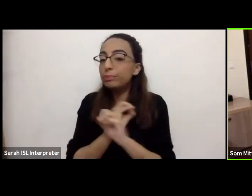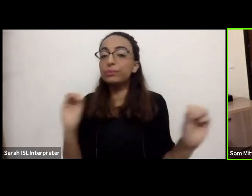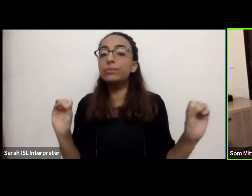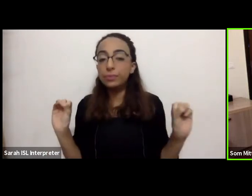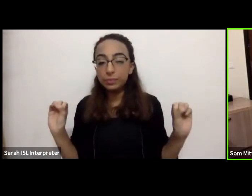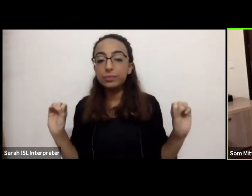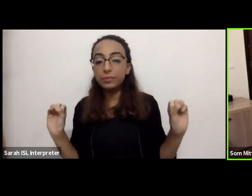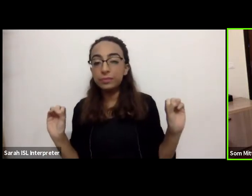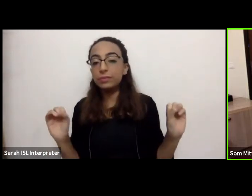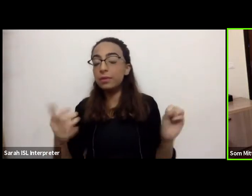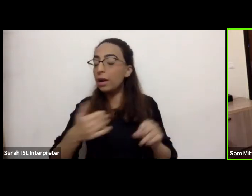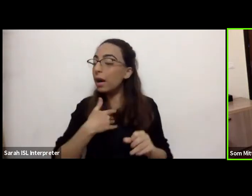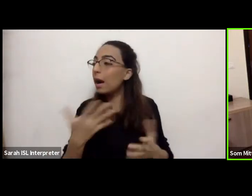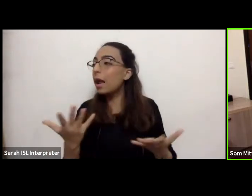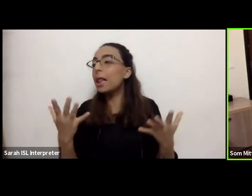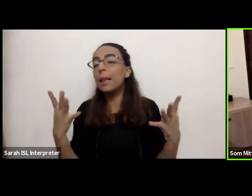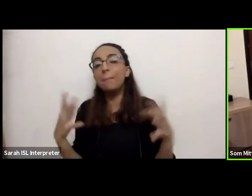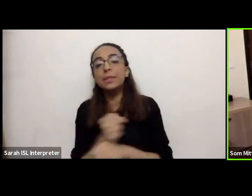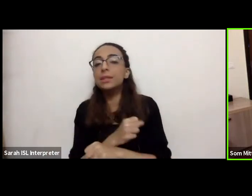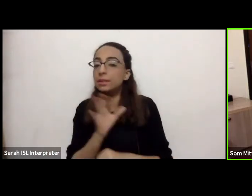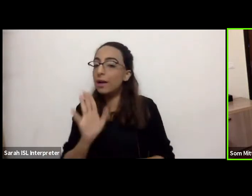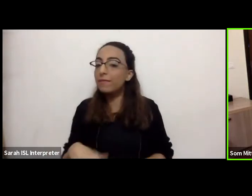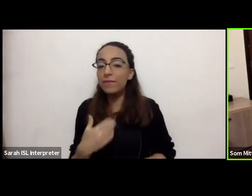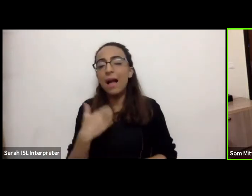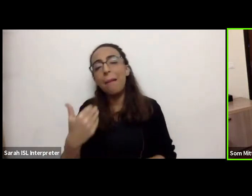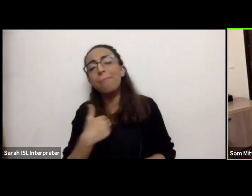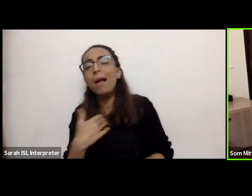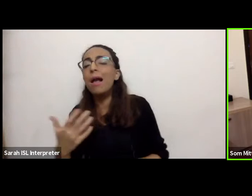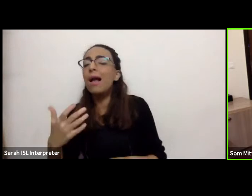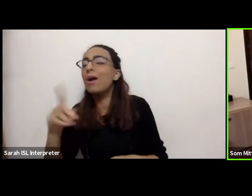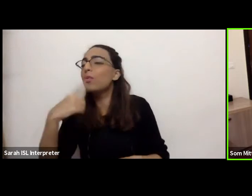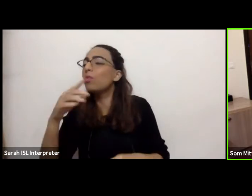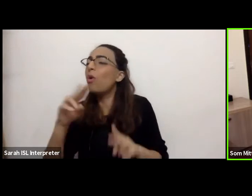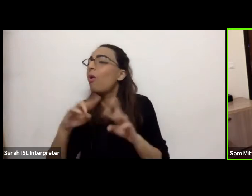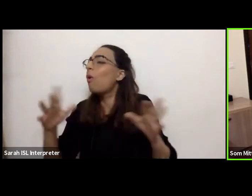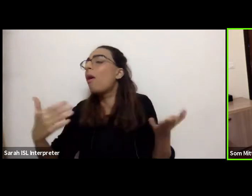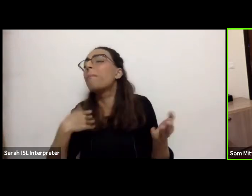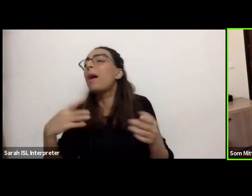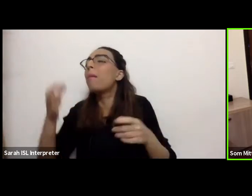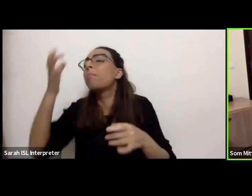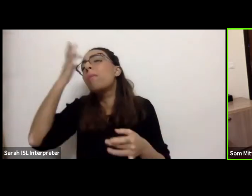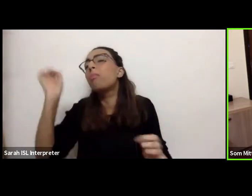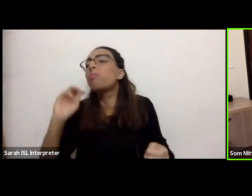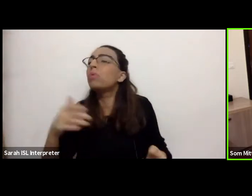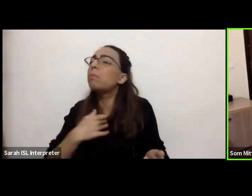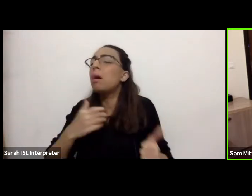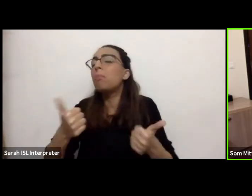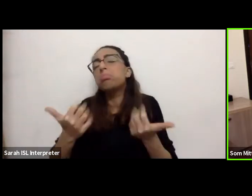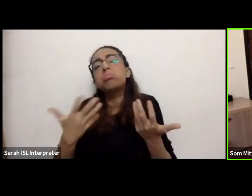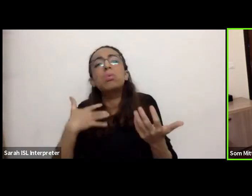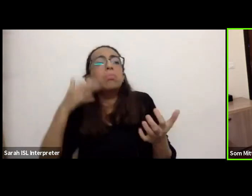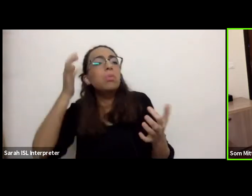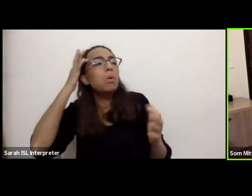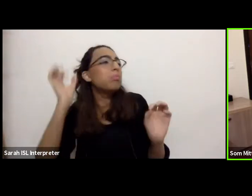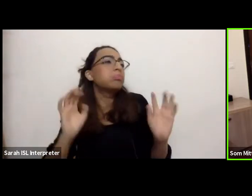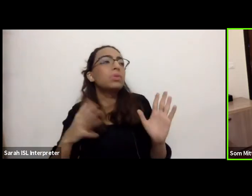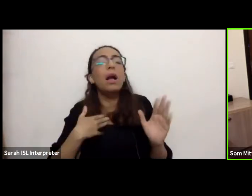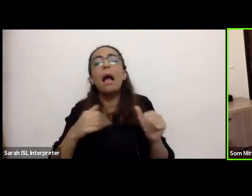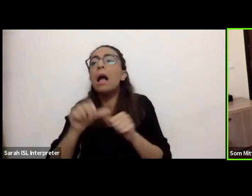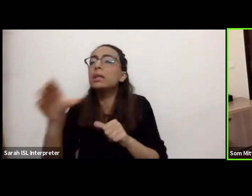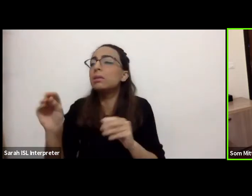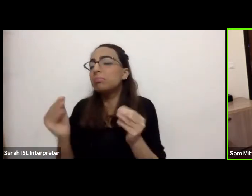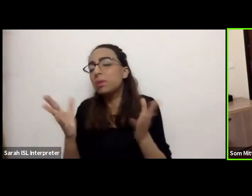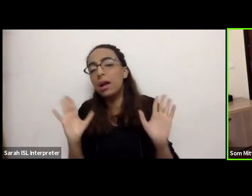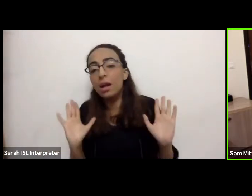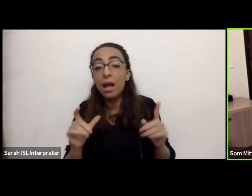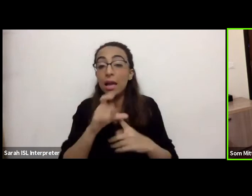take for granted. And many of us who had problems in pandemic time had relatively better access than people